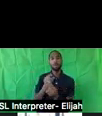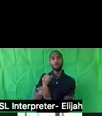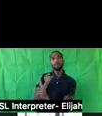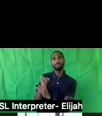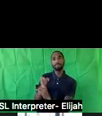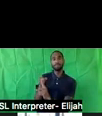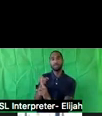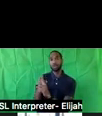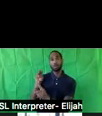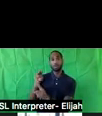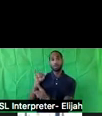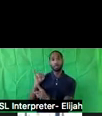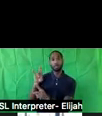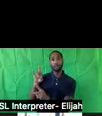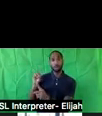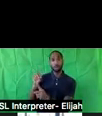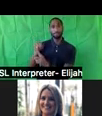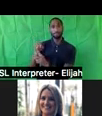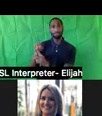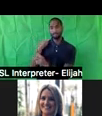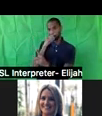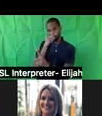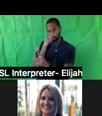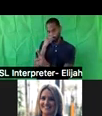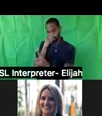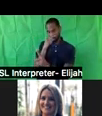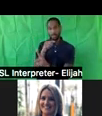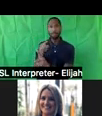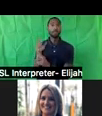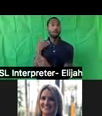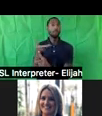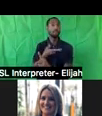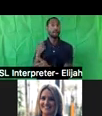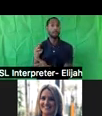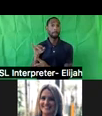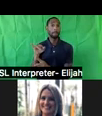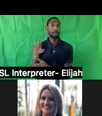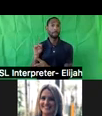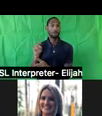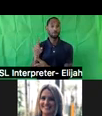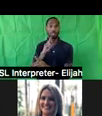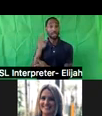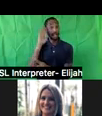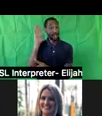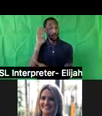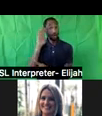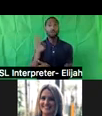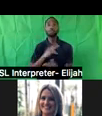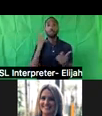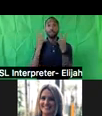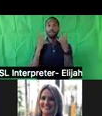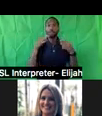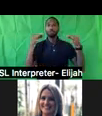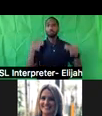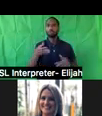message to Miro. And here, Miro, I'll just invite you on to say hi, give a visual description of yourself,